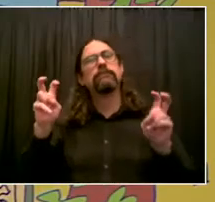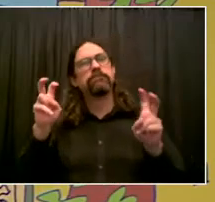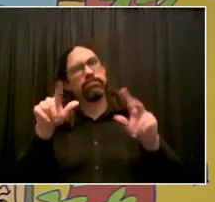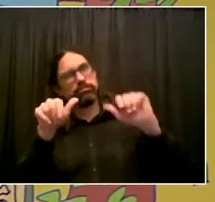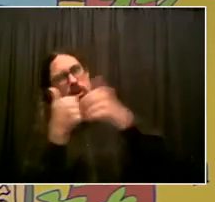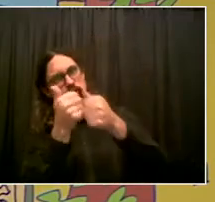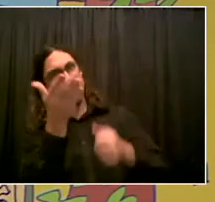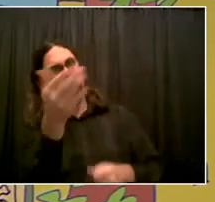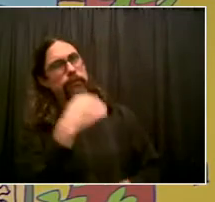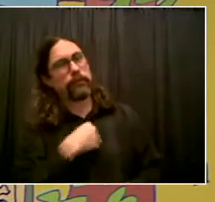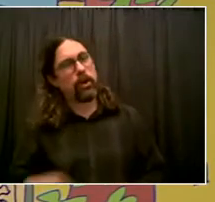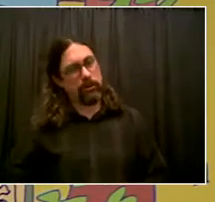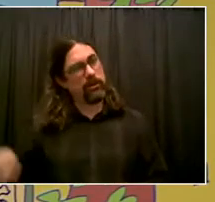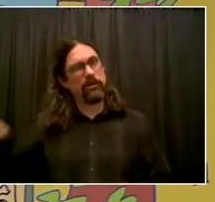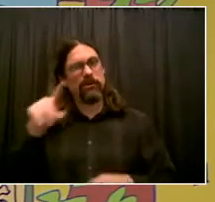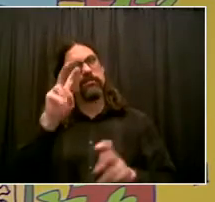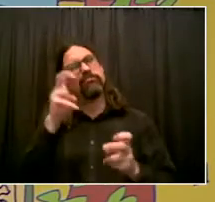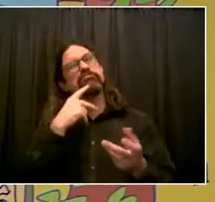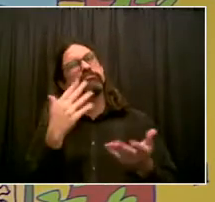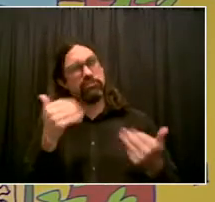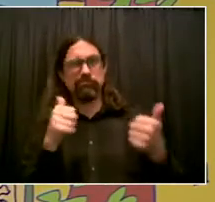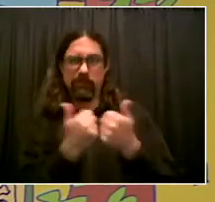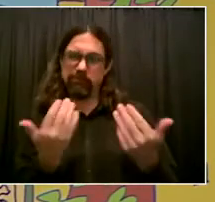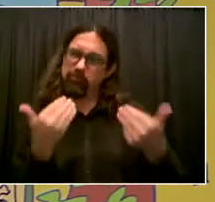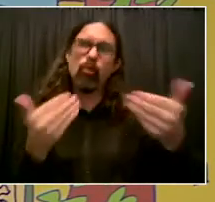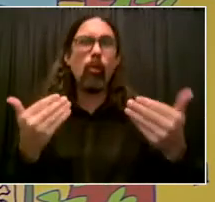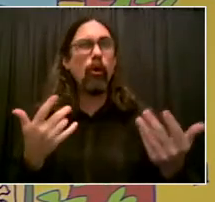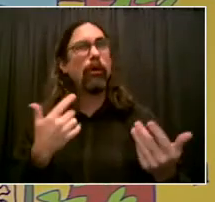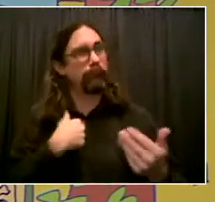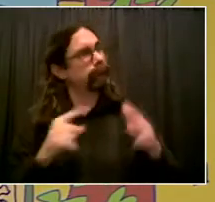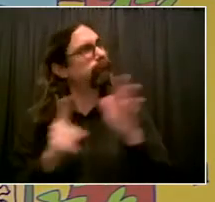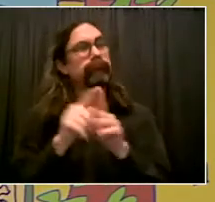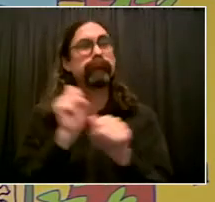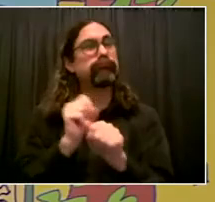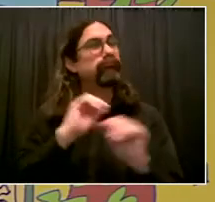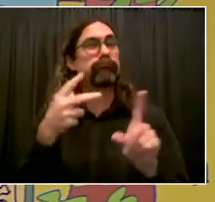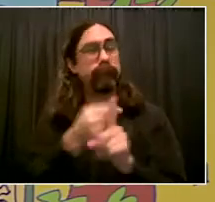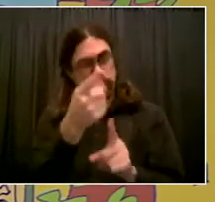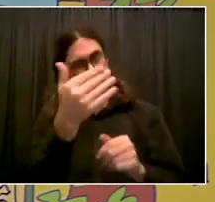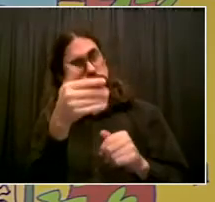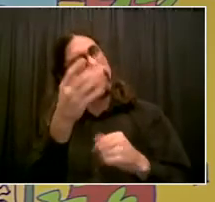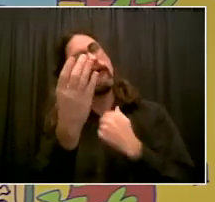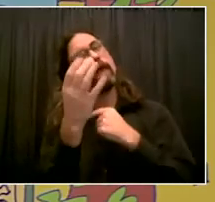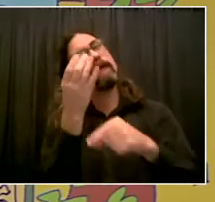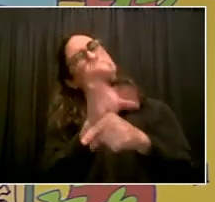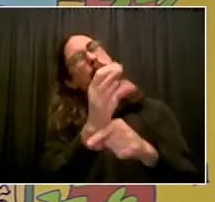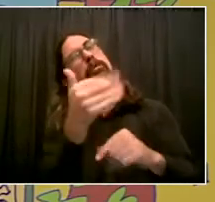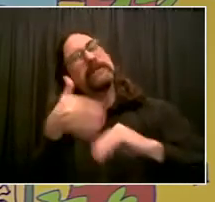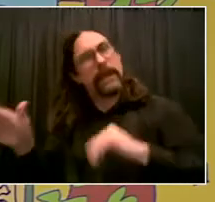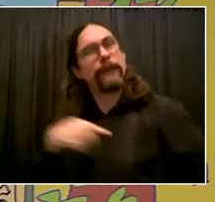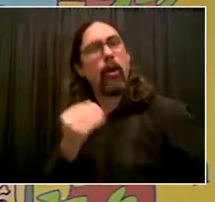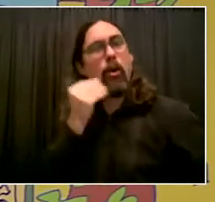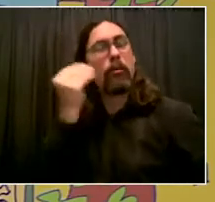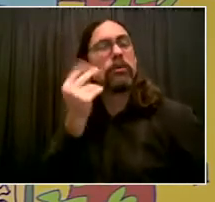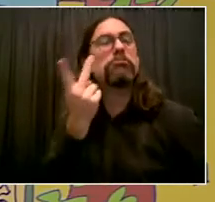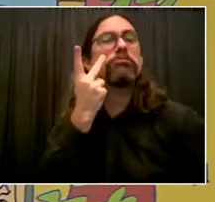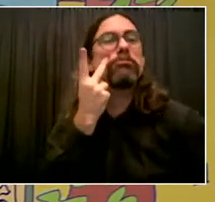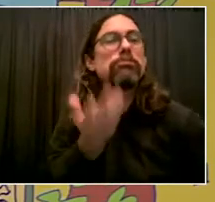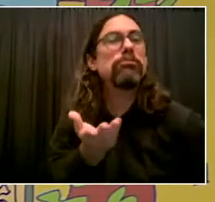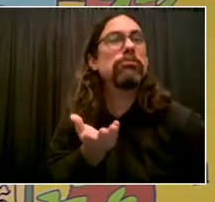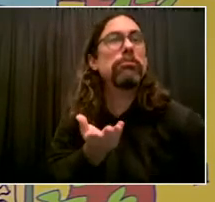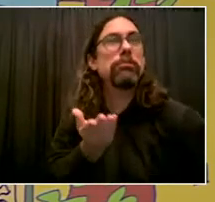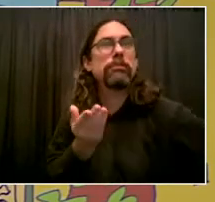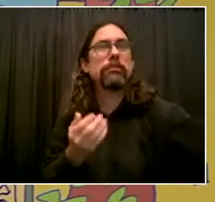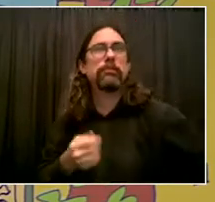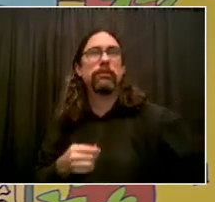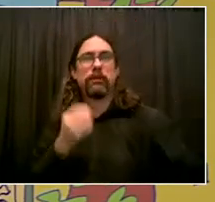to pushback against the mandate by municipal workers? Look, James, I appreciate always